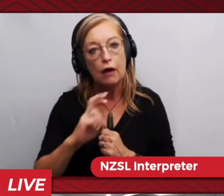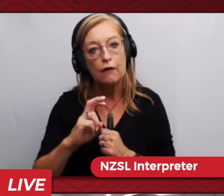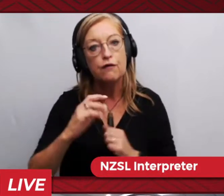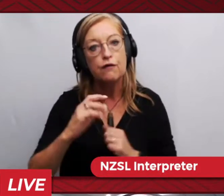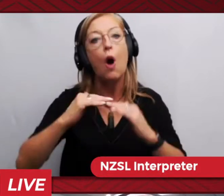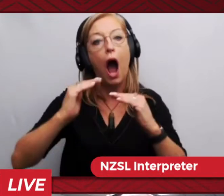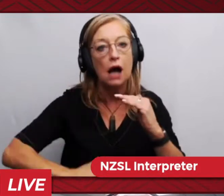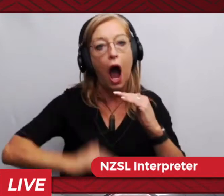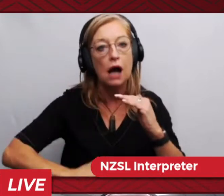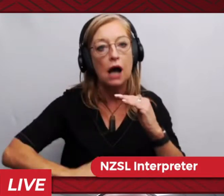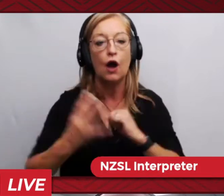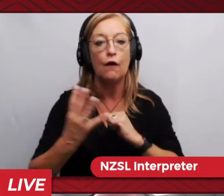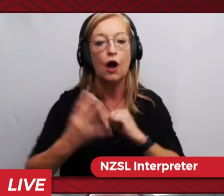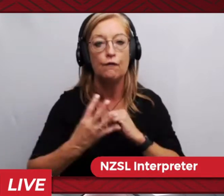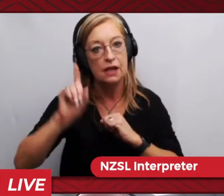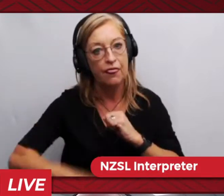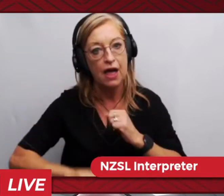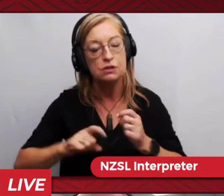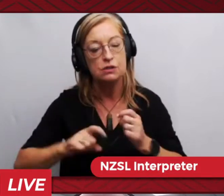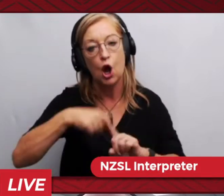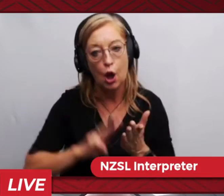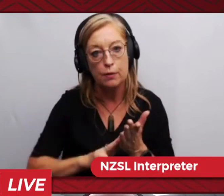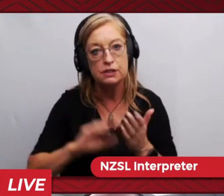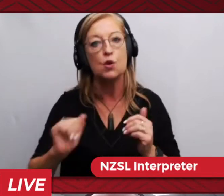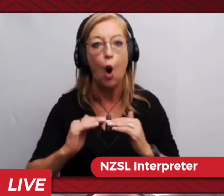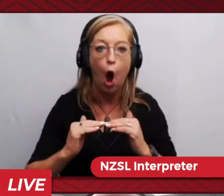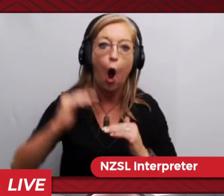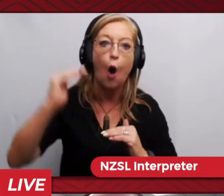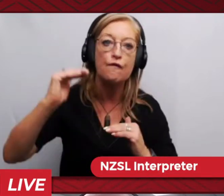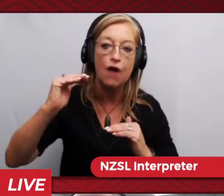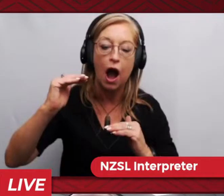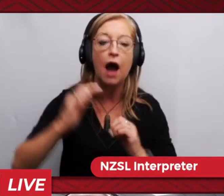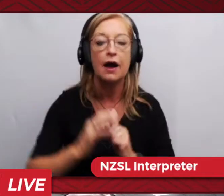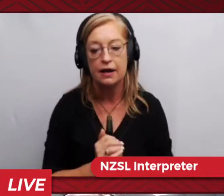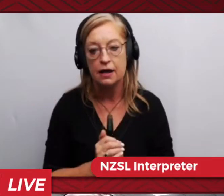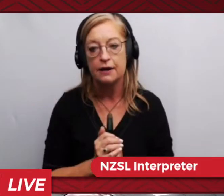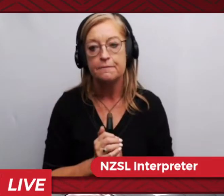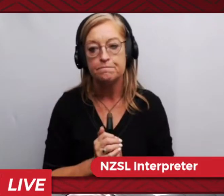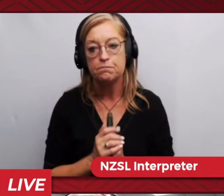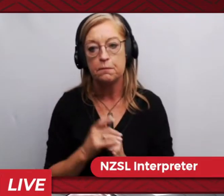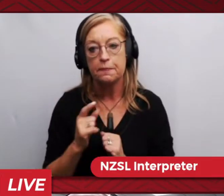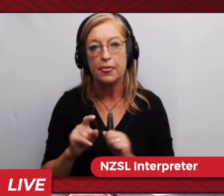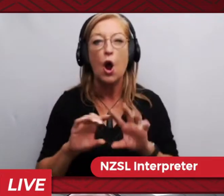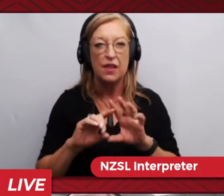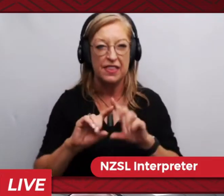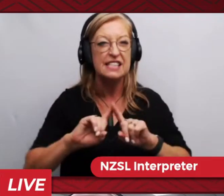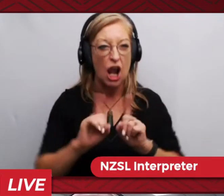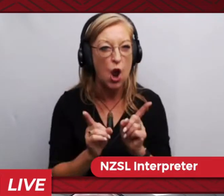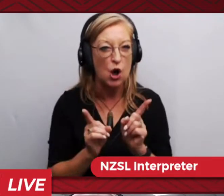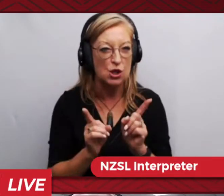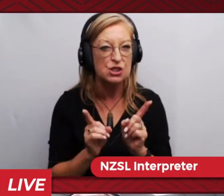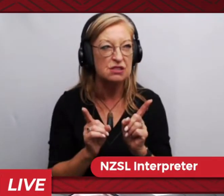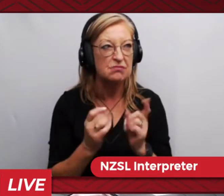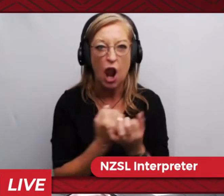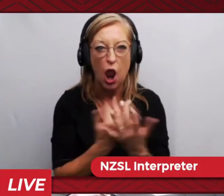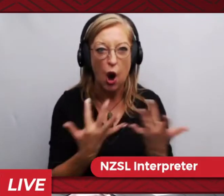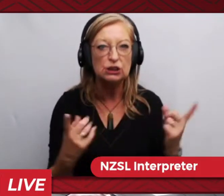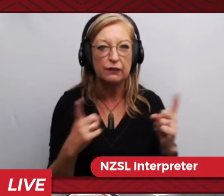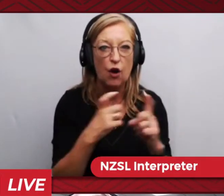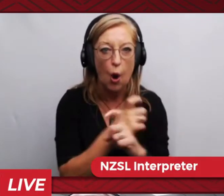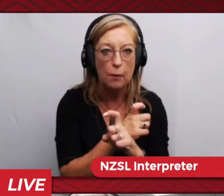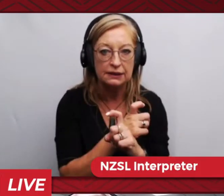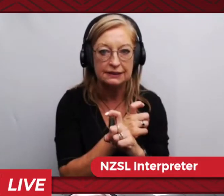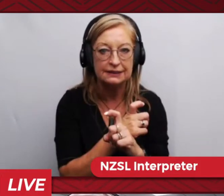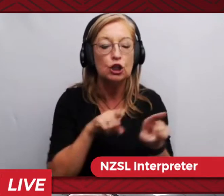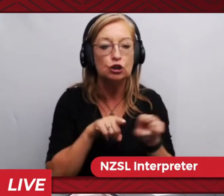kilometres for work or greater than. And all of that means that there's a lot of complexity in trying to come up with